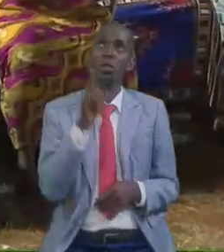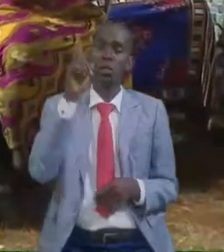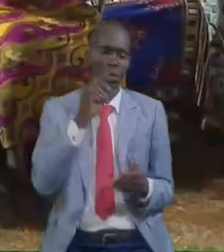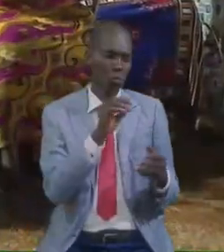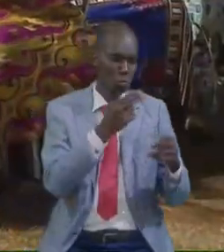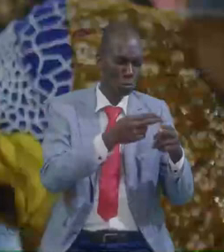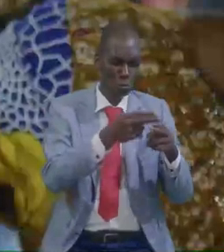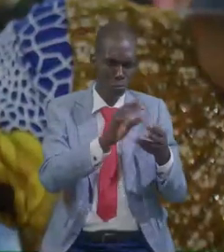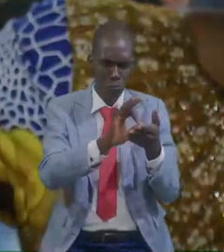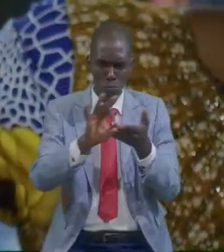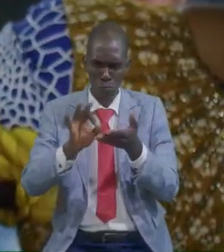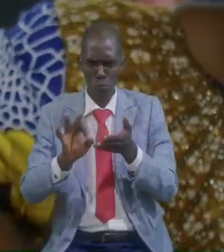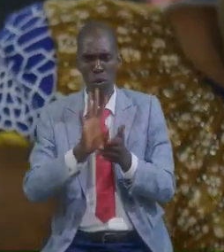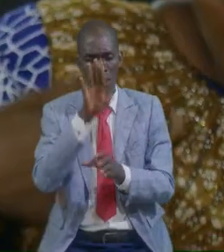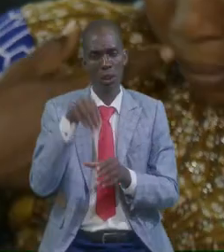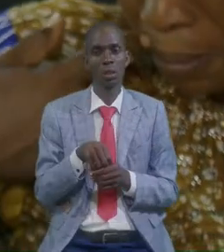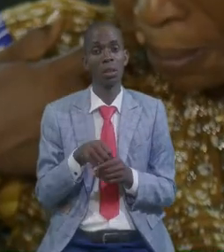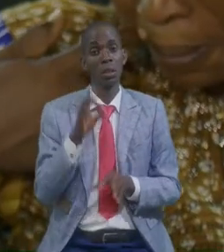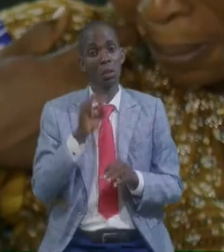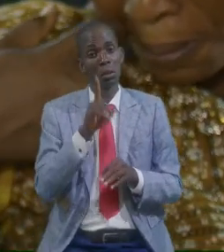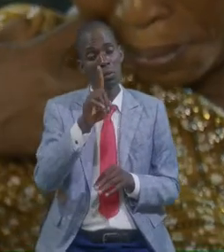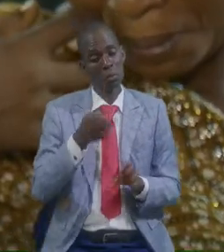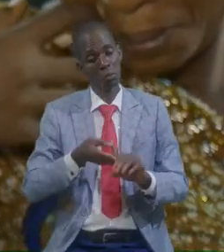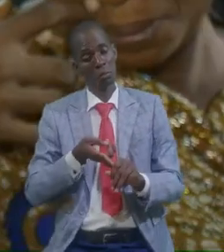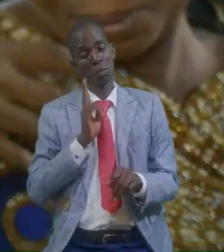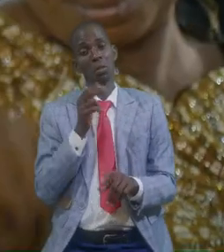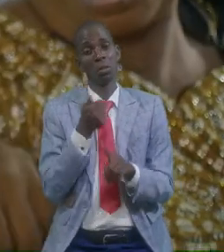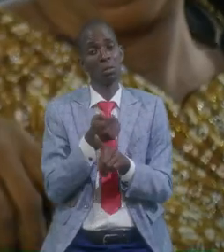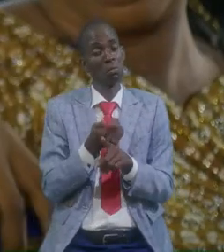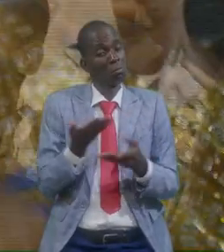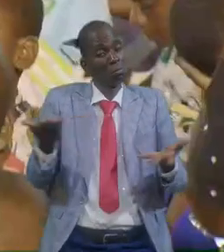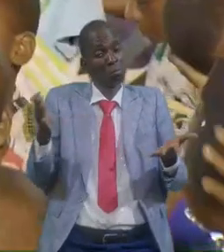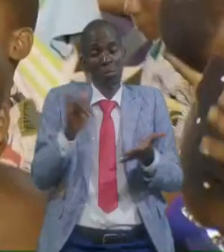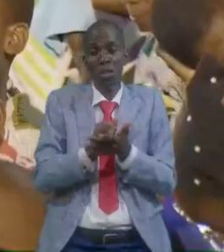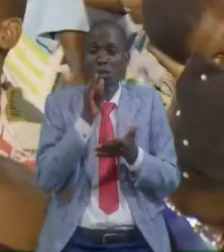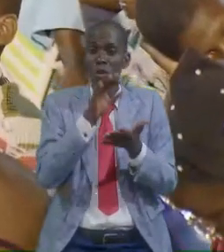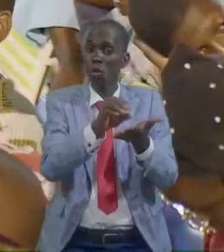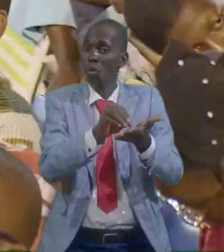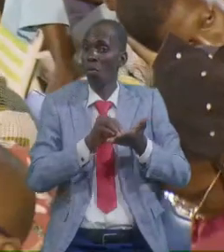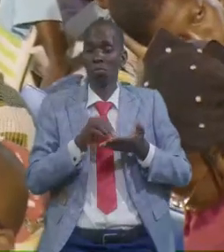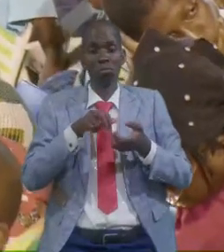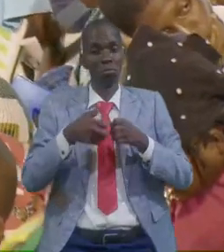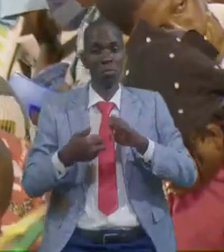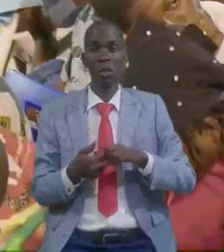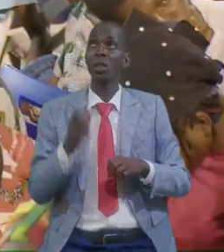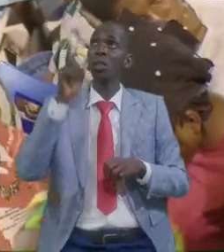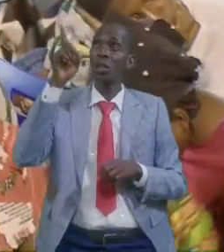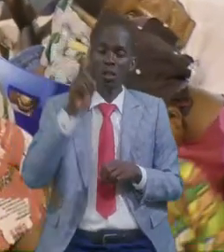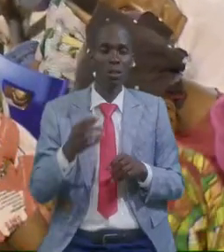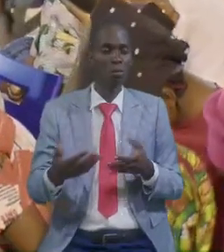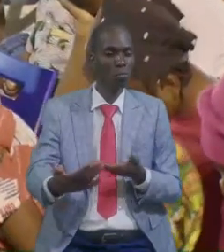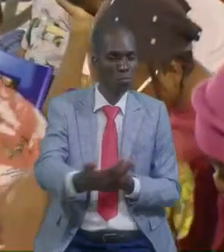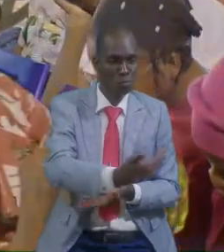luck. He counts you in, and he wants to bring you in. Who will have